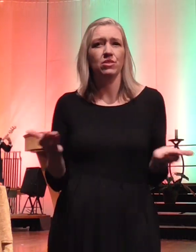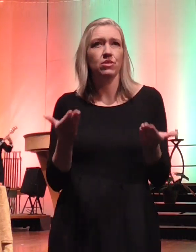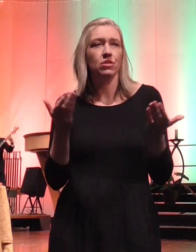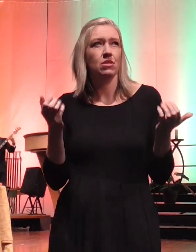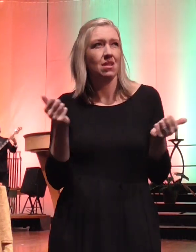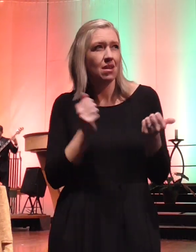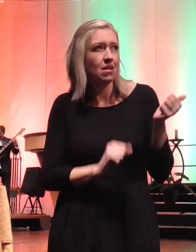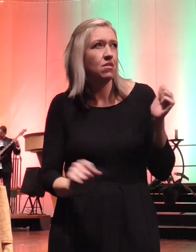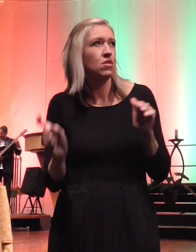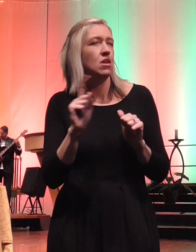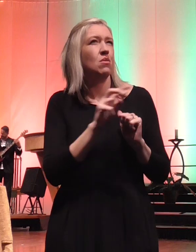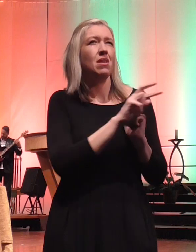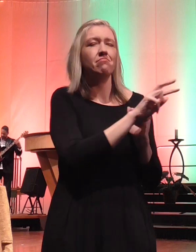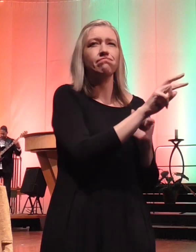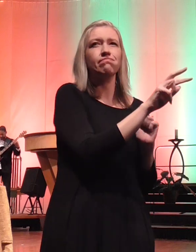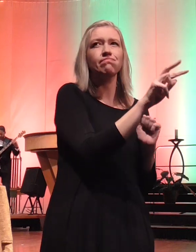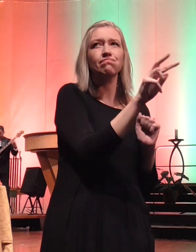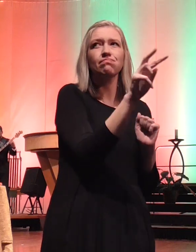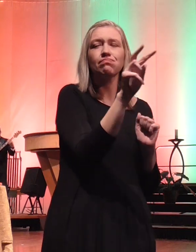everywhere.